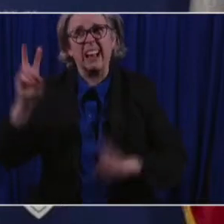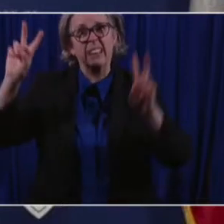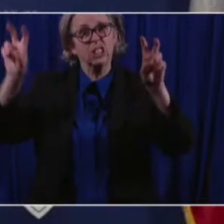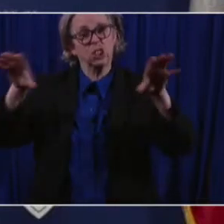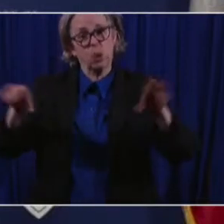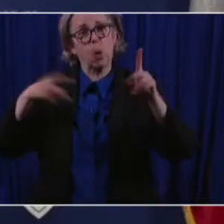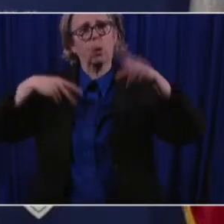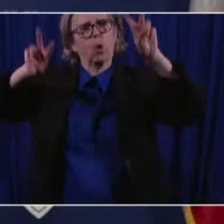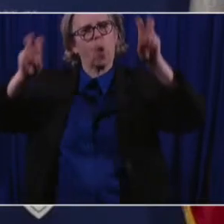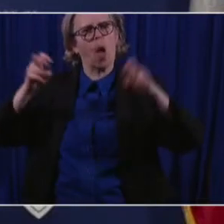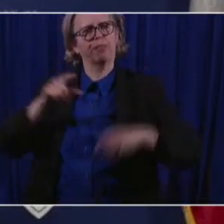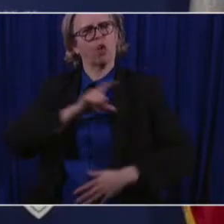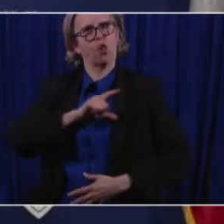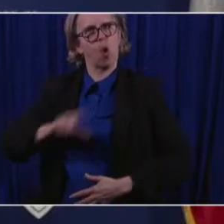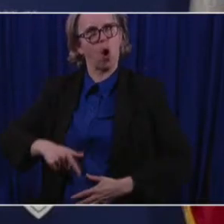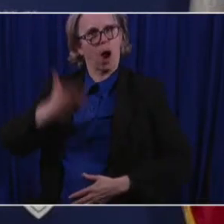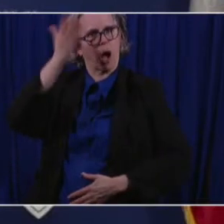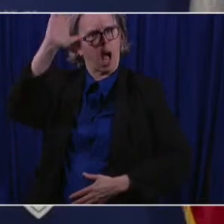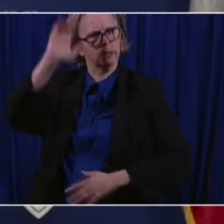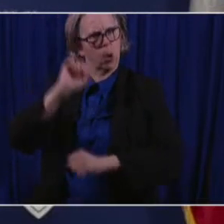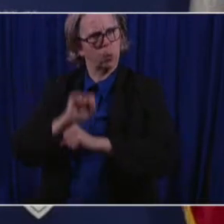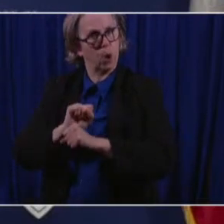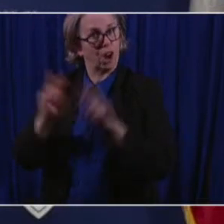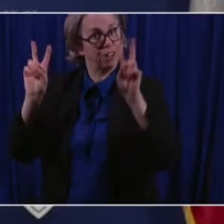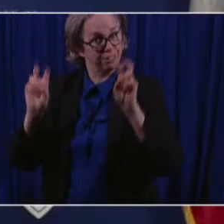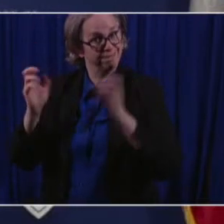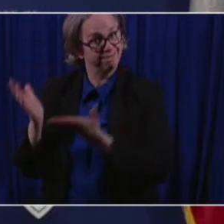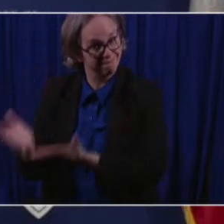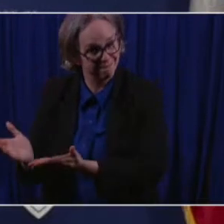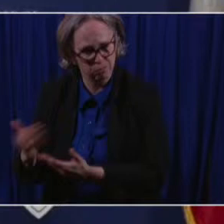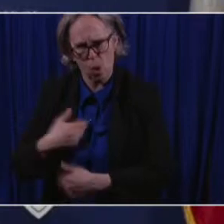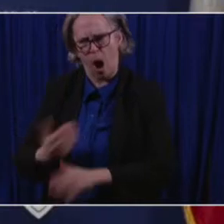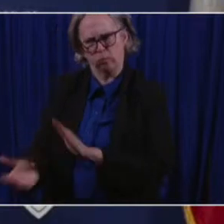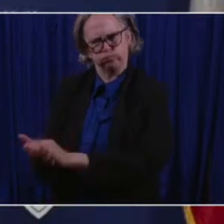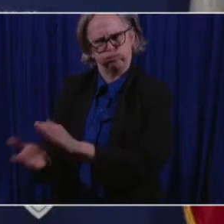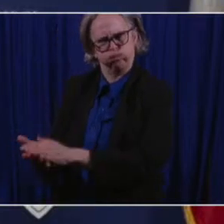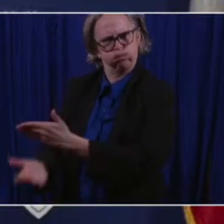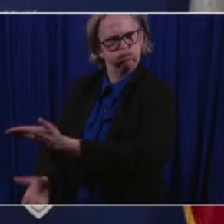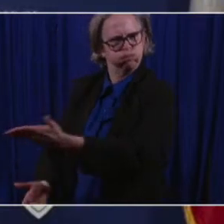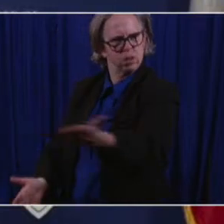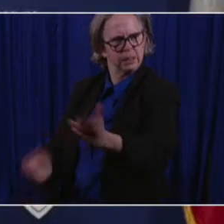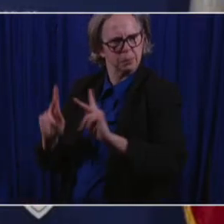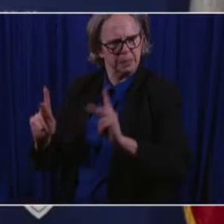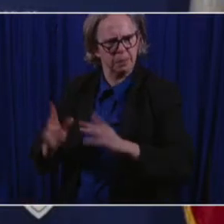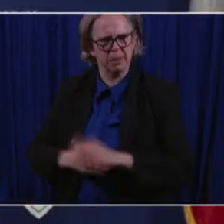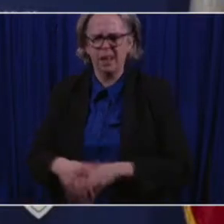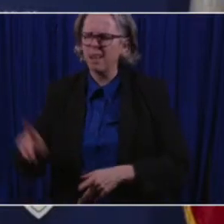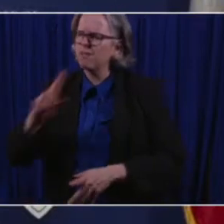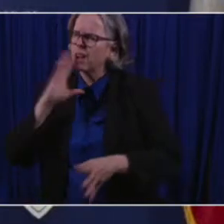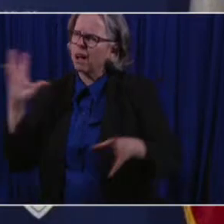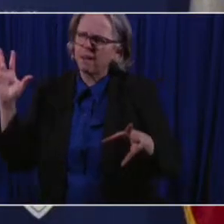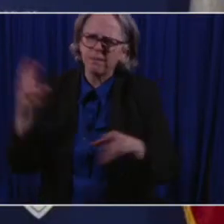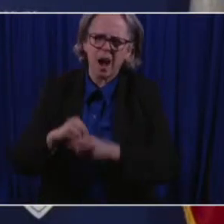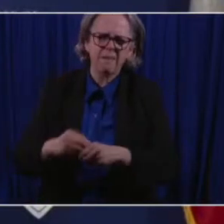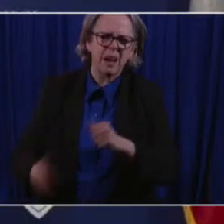that's being done in the state. And that is to give people the opportunity to protect